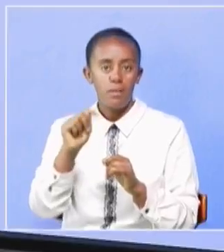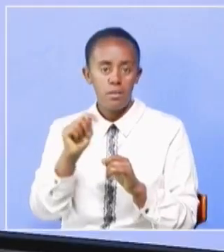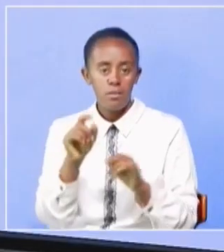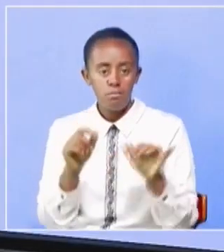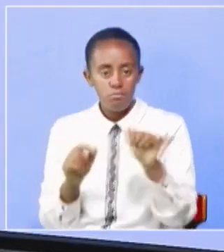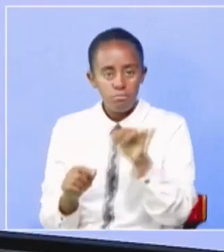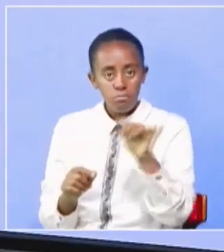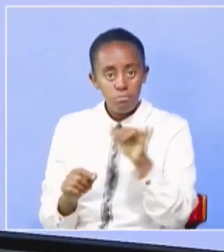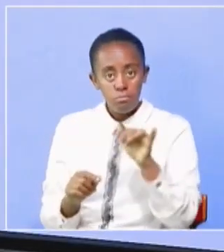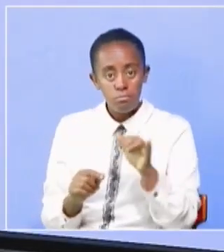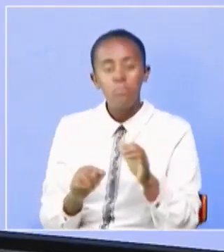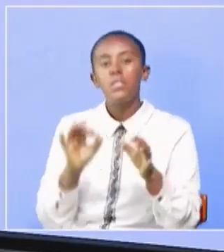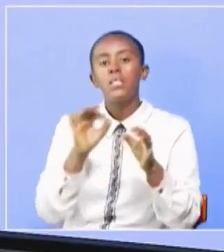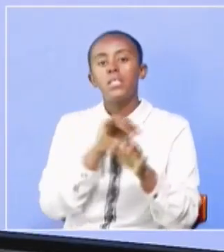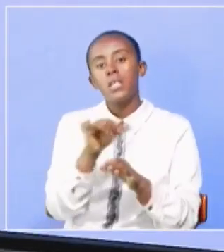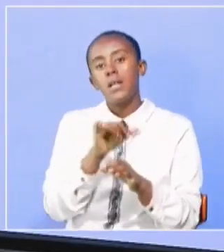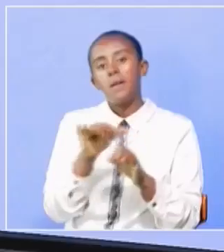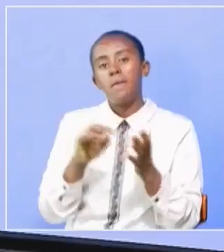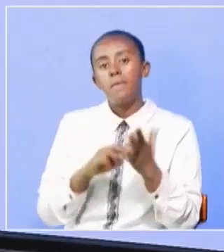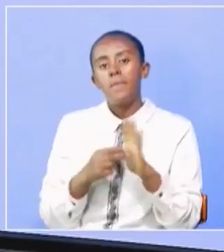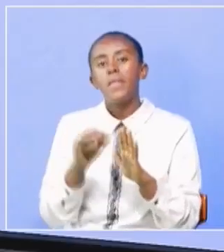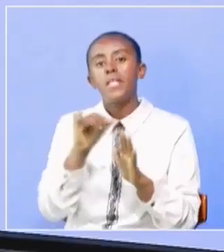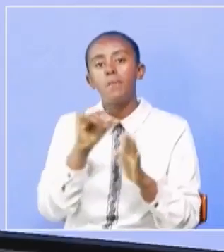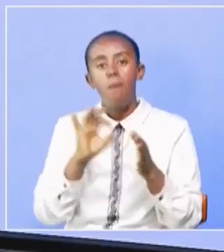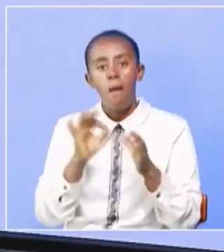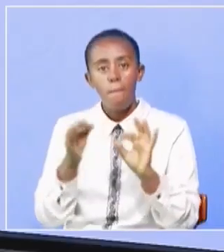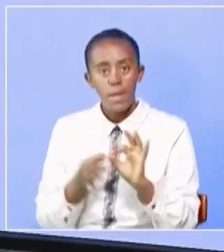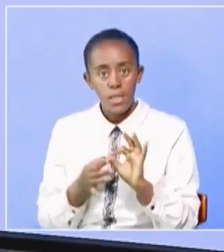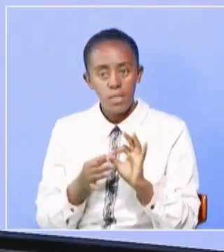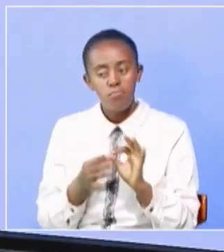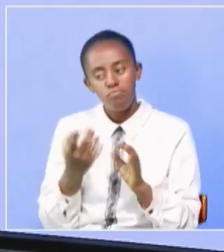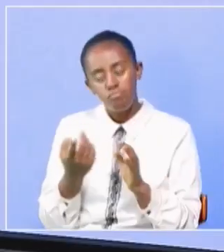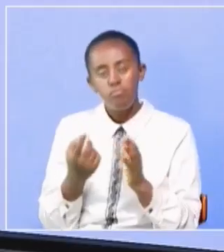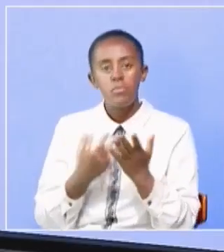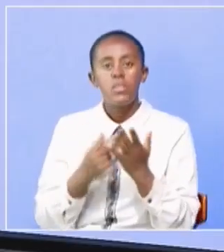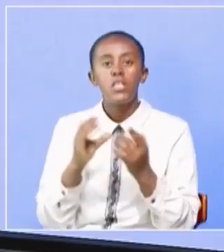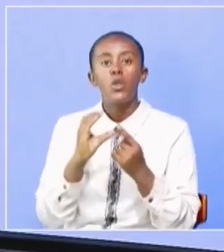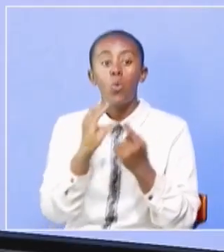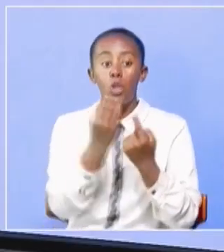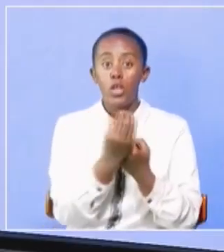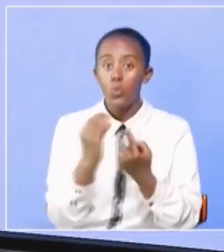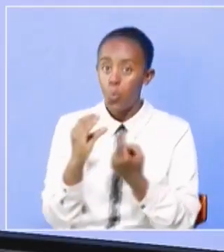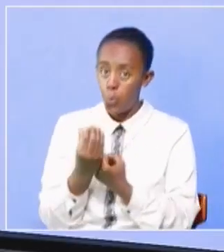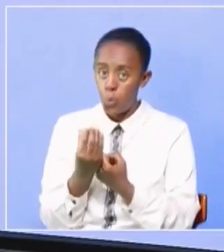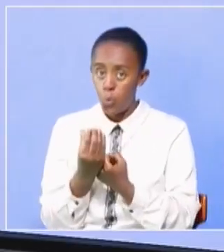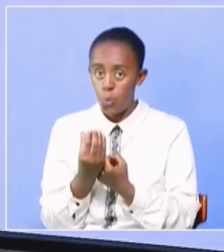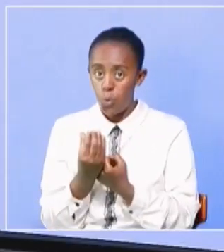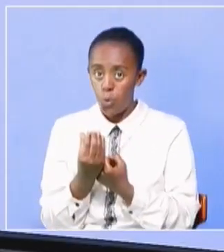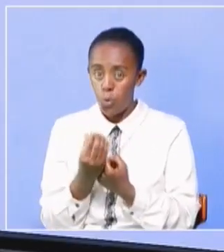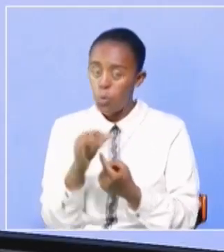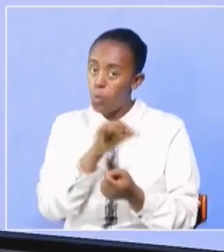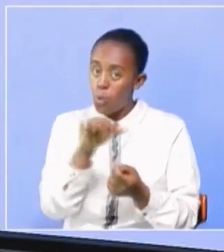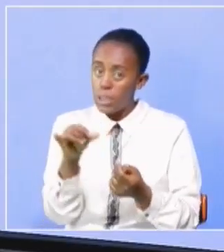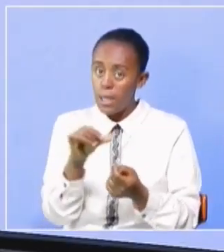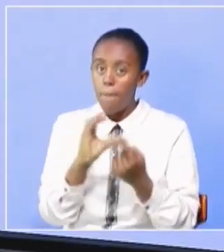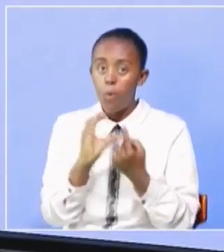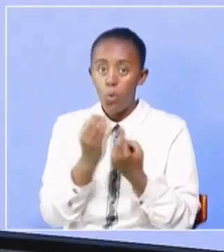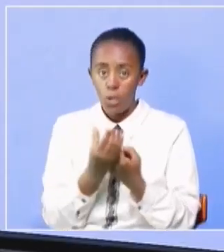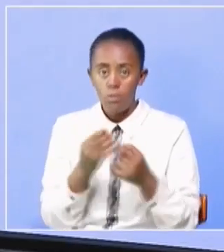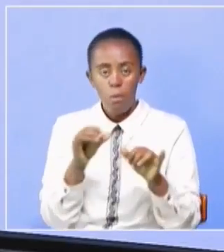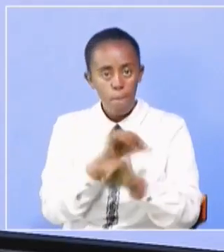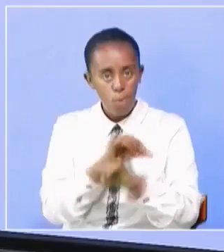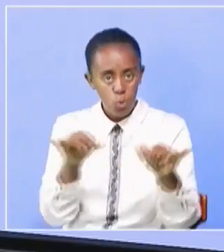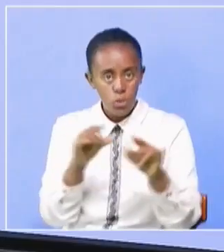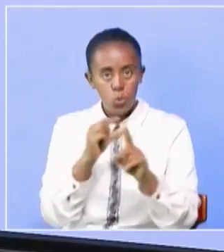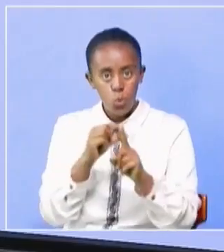These are synonyms, or they have similar meanings in case of context. When we see it in the same context, both of